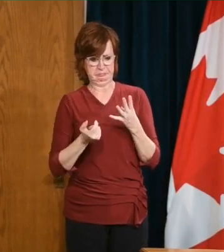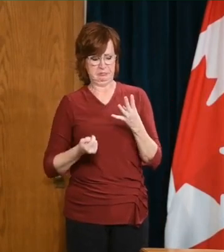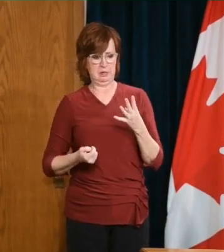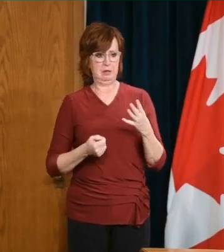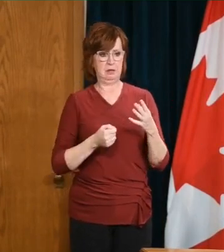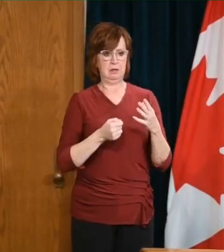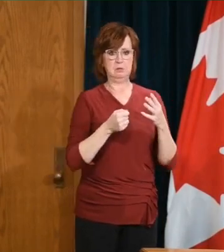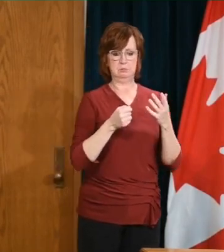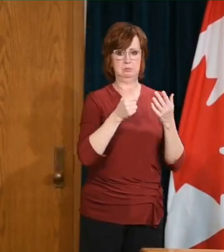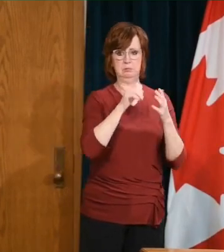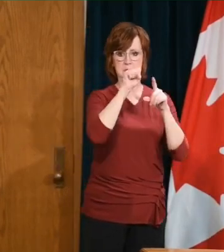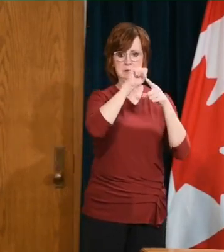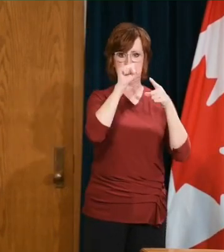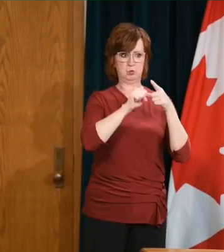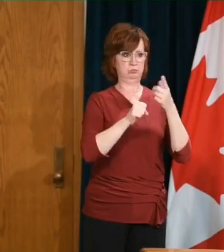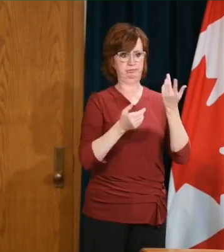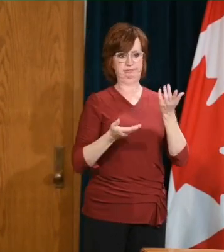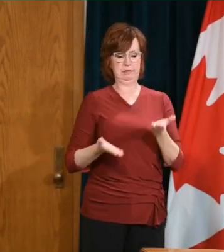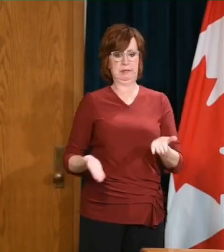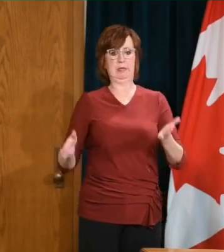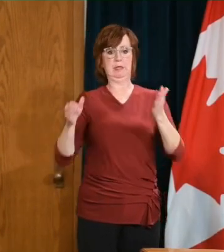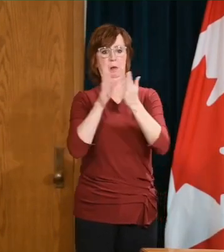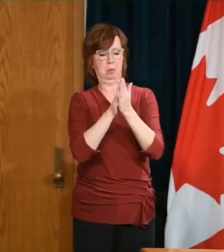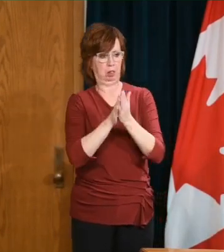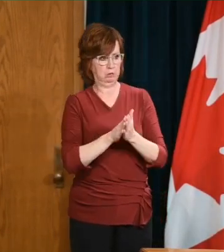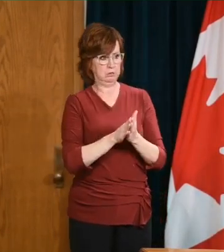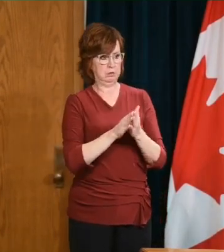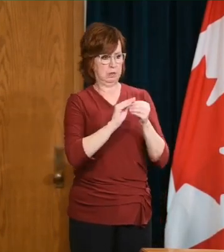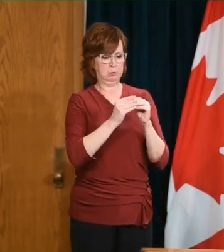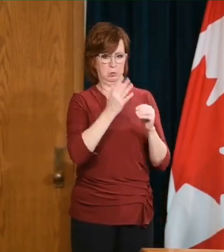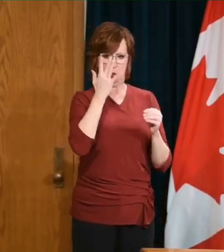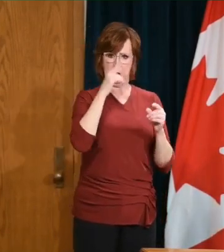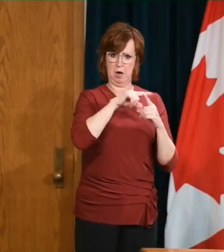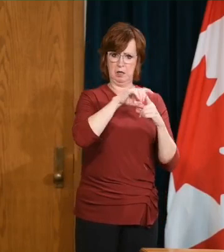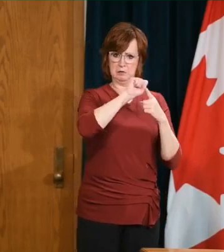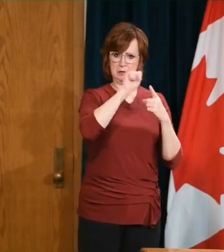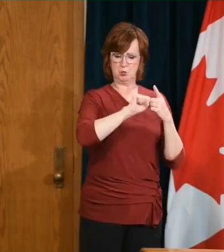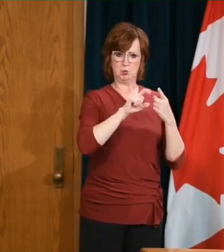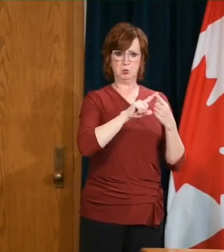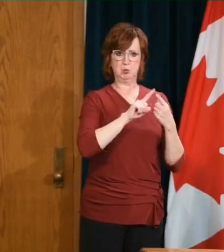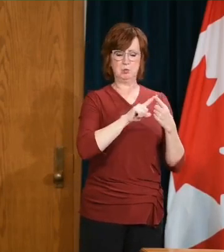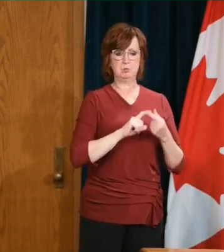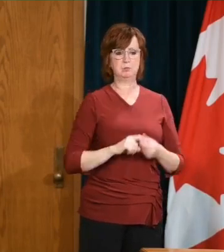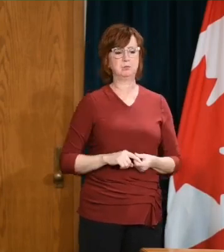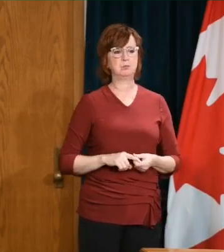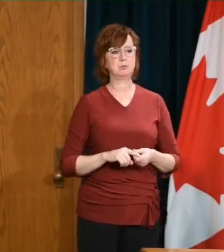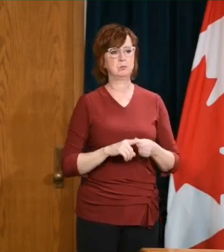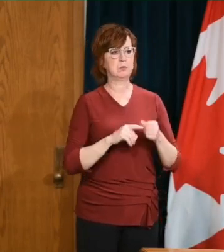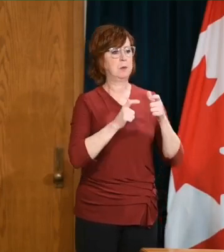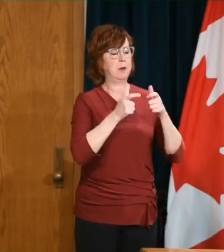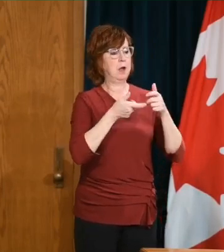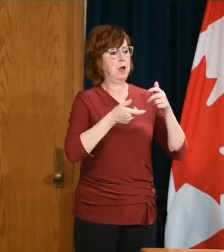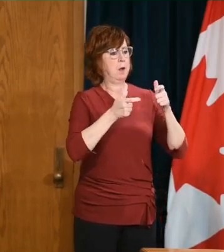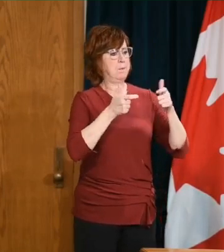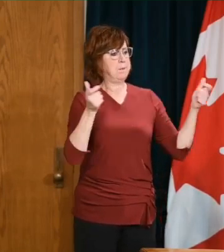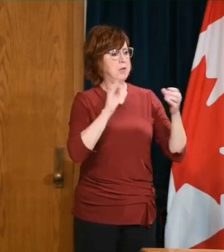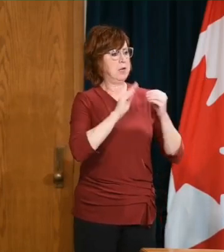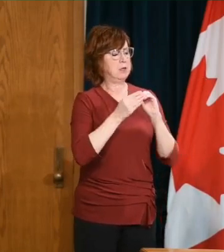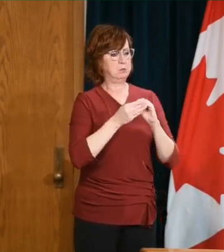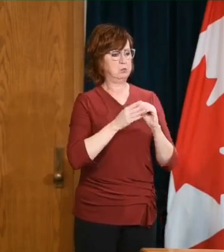far more, double in some cases. Is there a particular reason why that might be? Any insight into